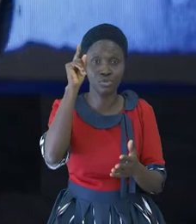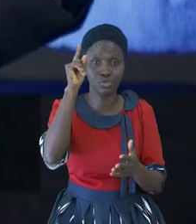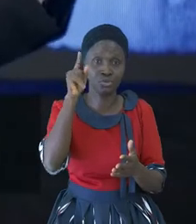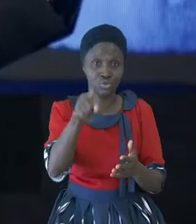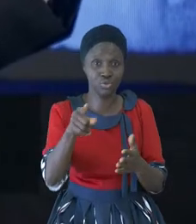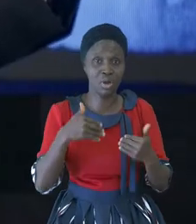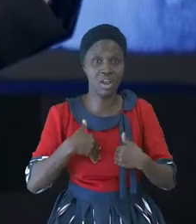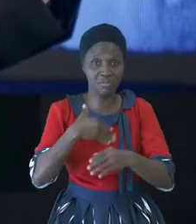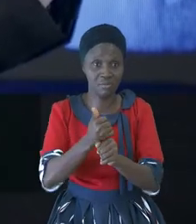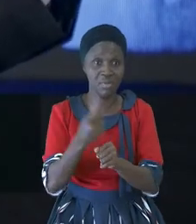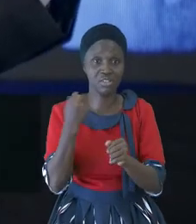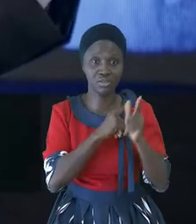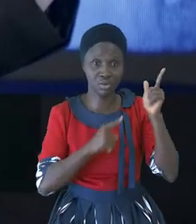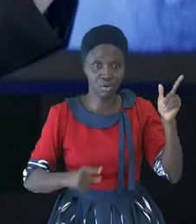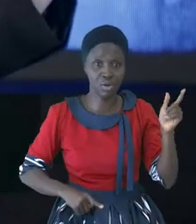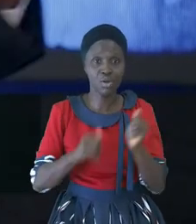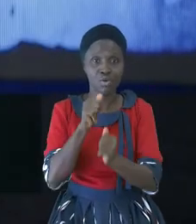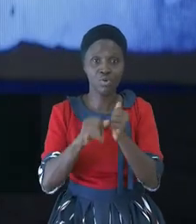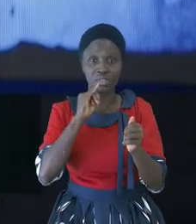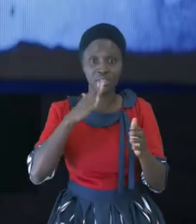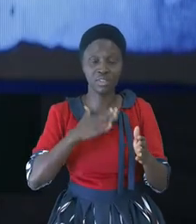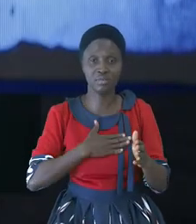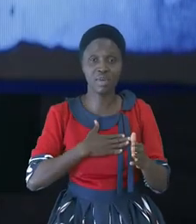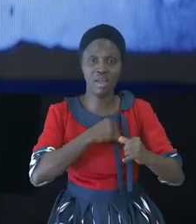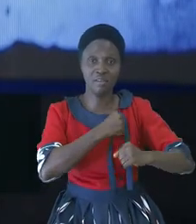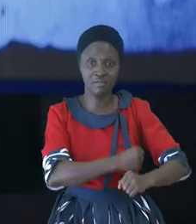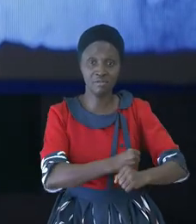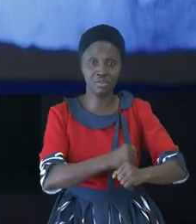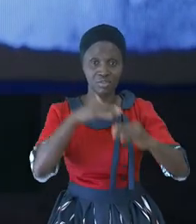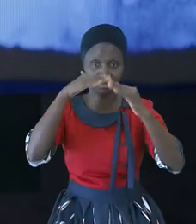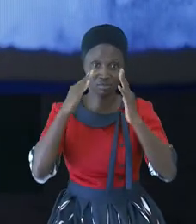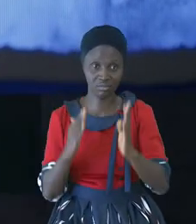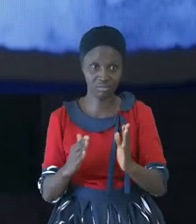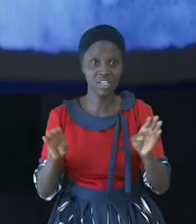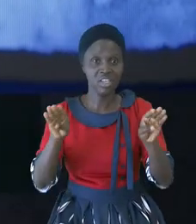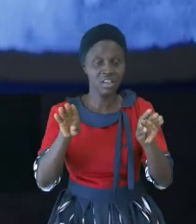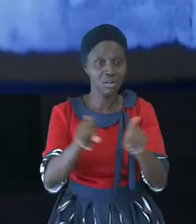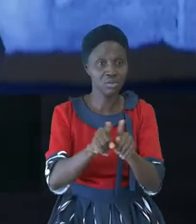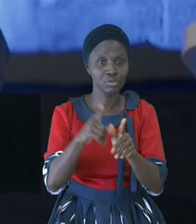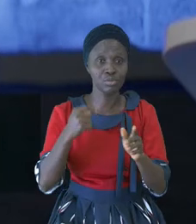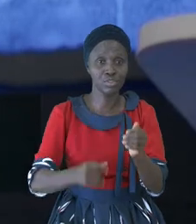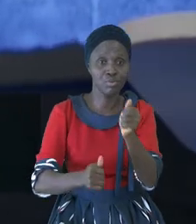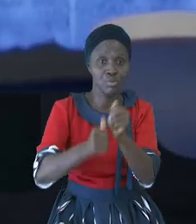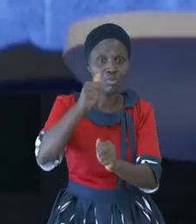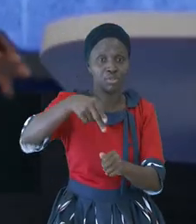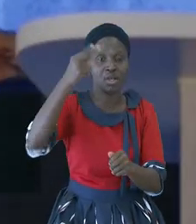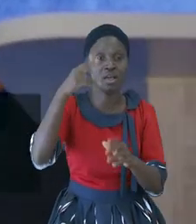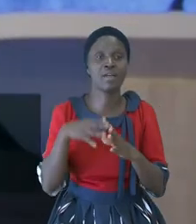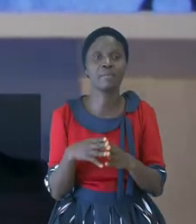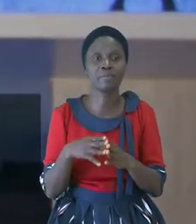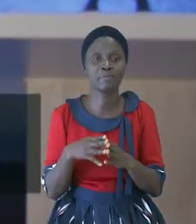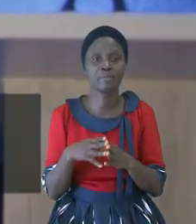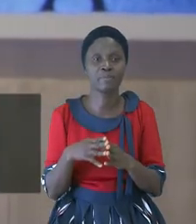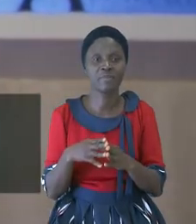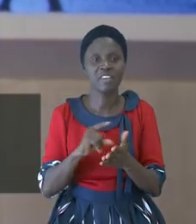refuge, even the Most High, thy habitation. Then in verse 10, there shall no